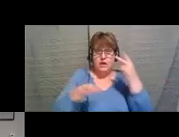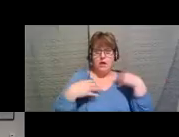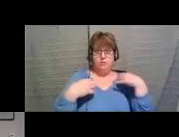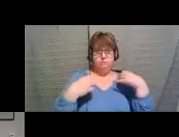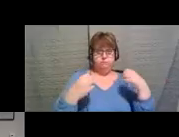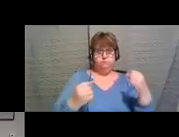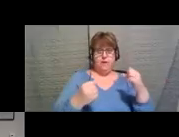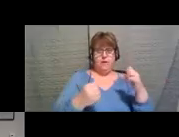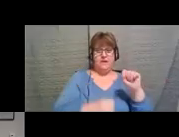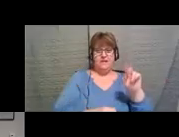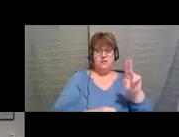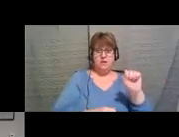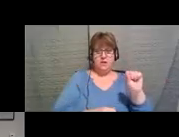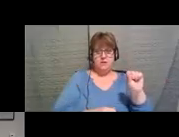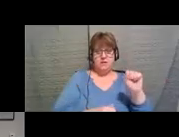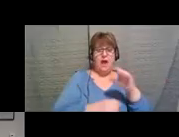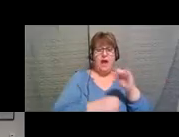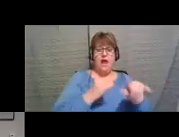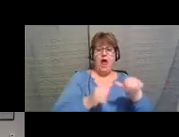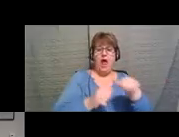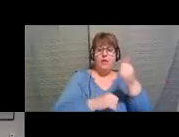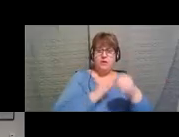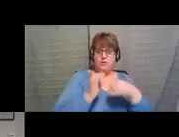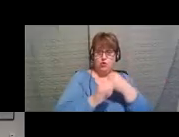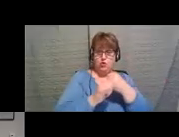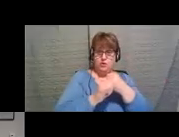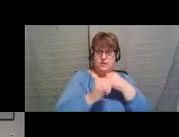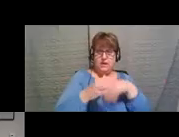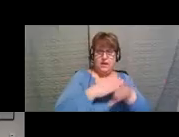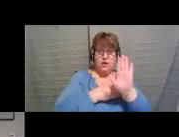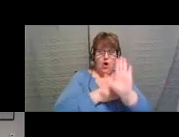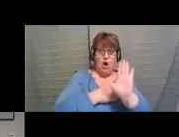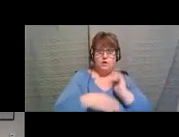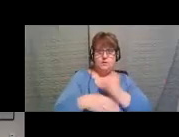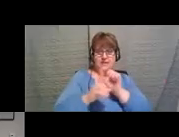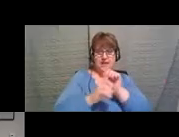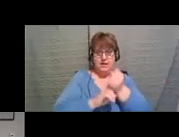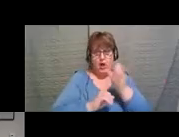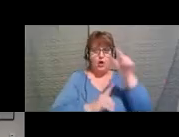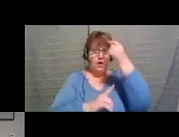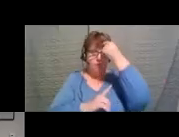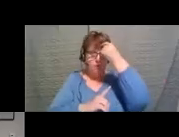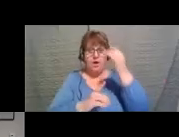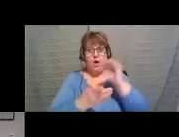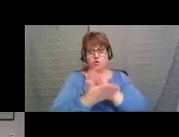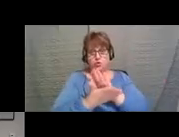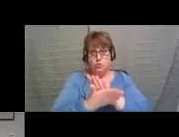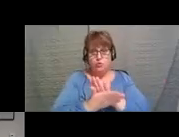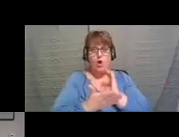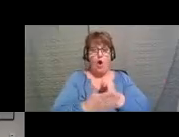other institutions within a society. Our schools, our jobs, our government, our transportation,